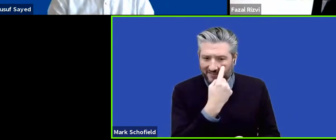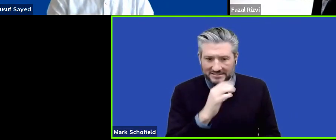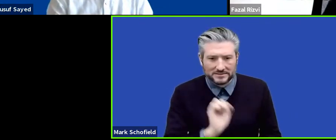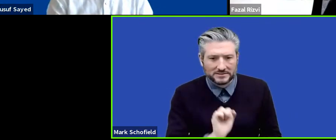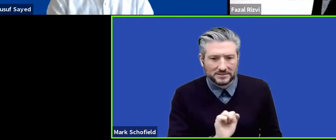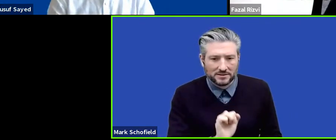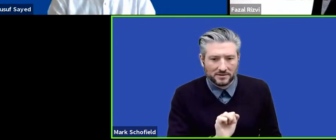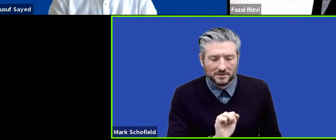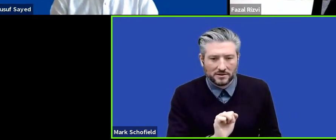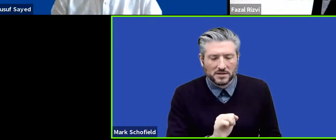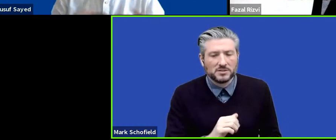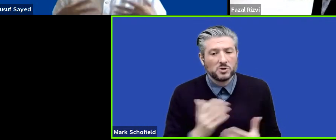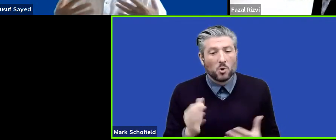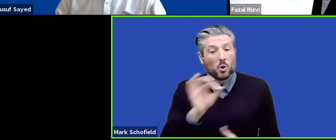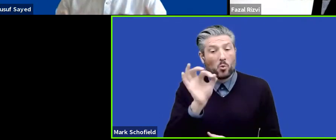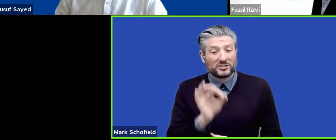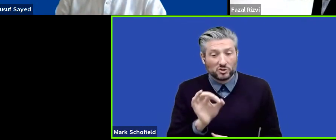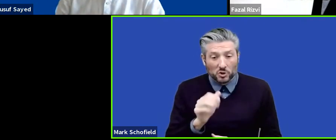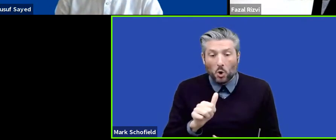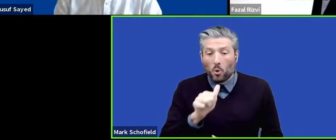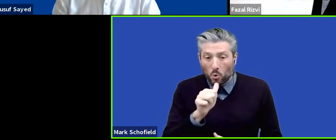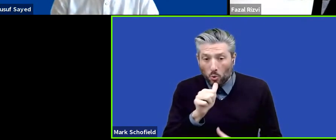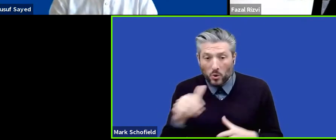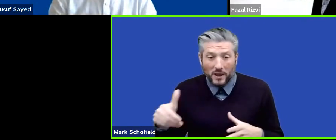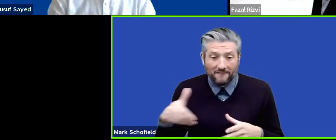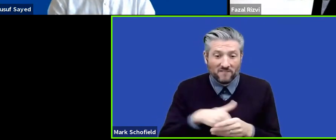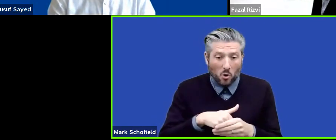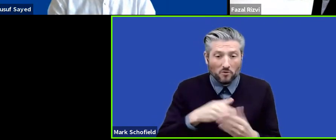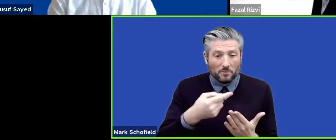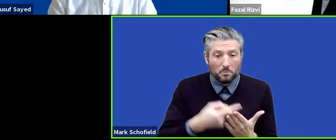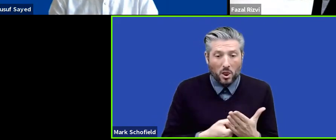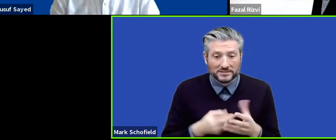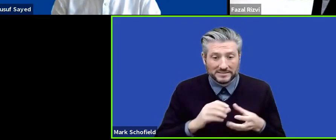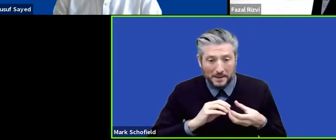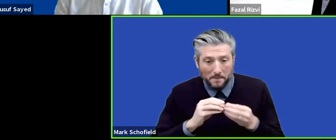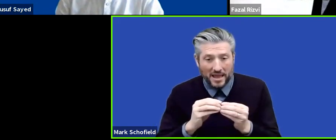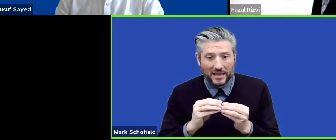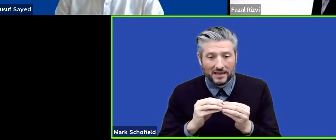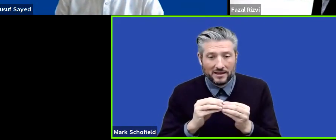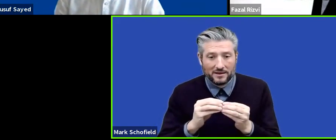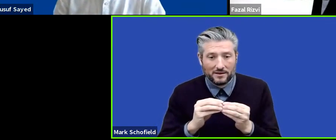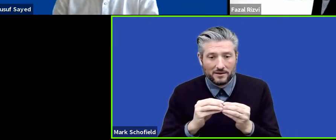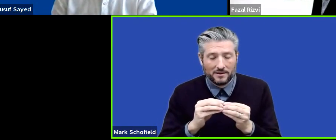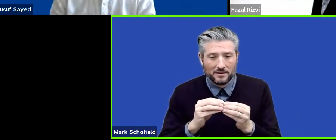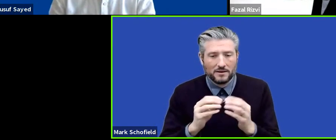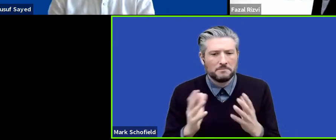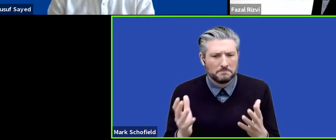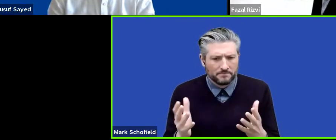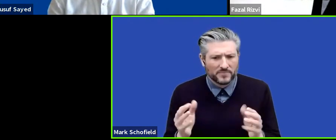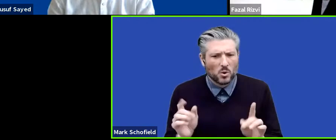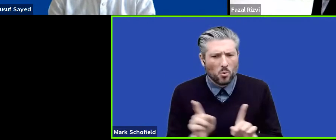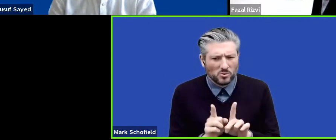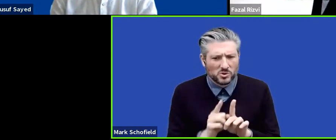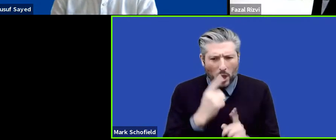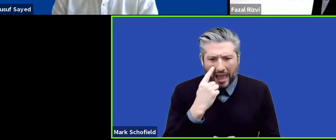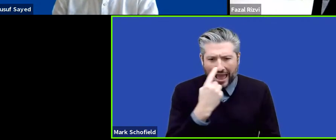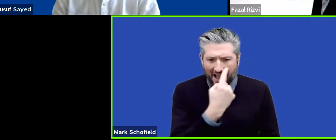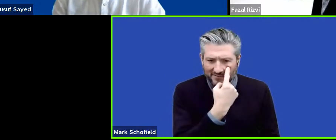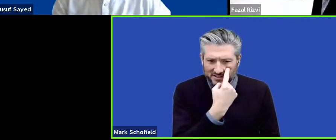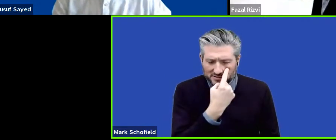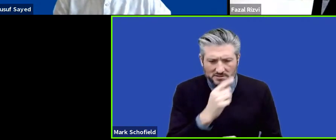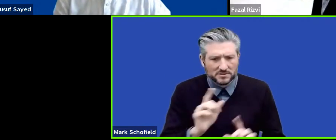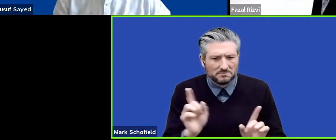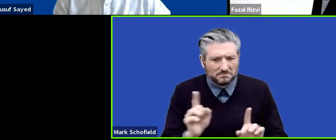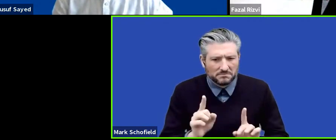involved in the policy making and what counts as evidence in policy. And in particular, a phenomenon we